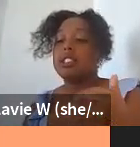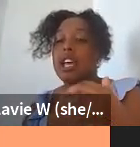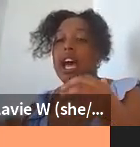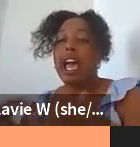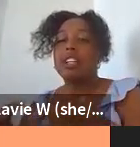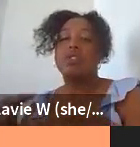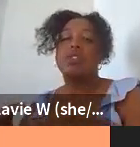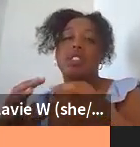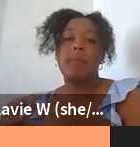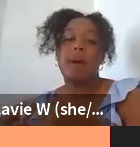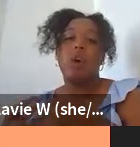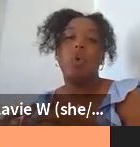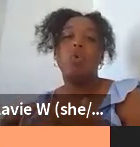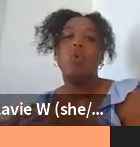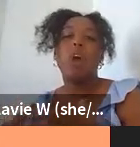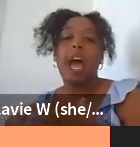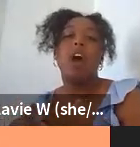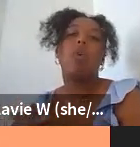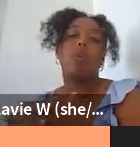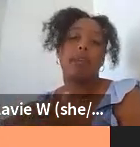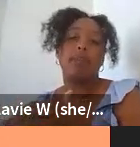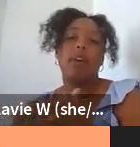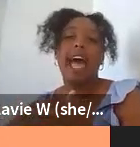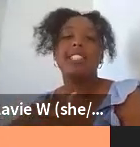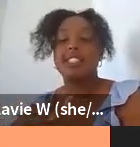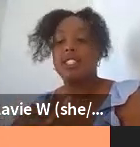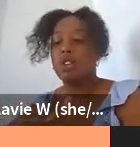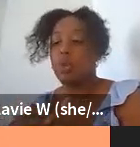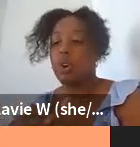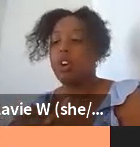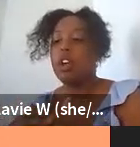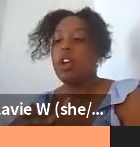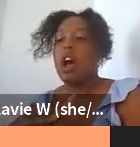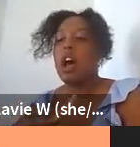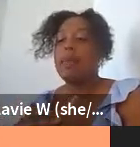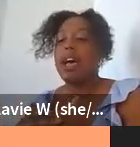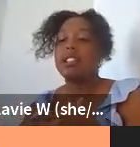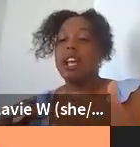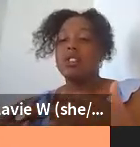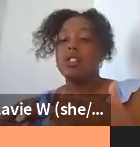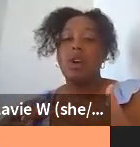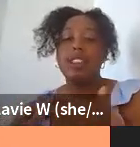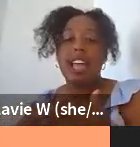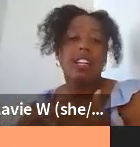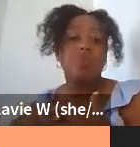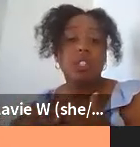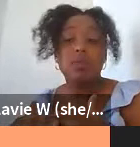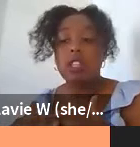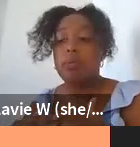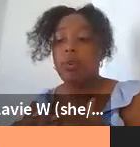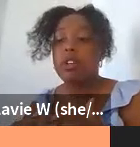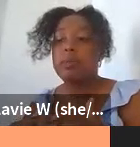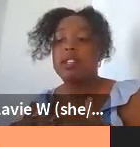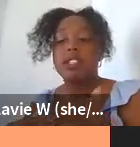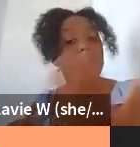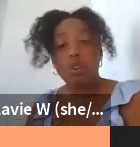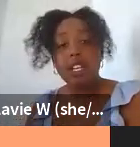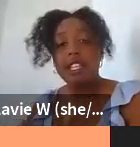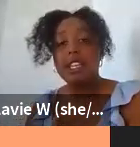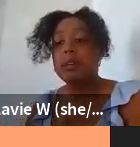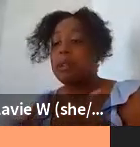is I asked you to think about how are people accessing your work? And that is really, really important,